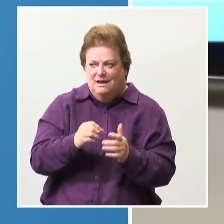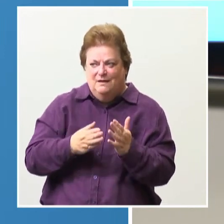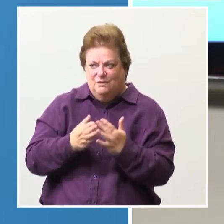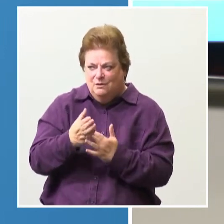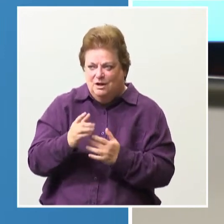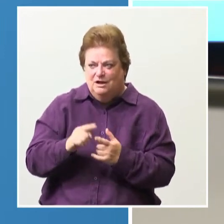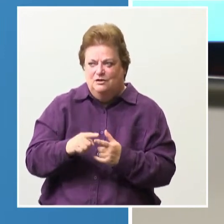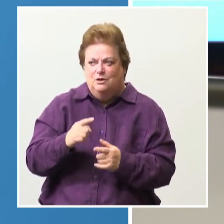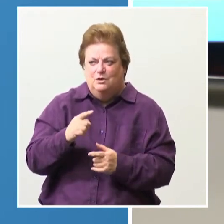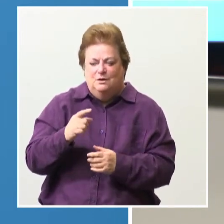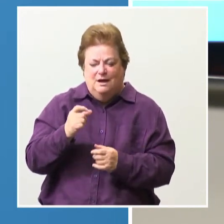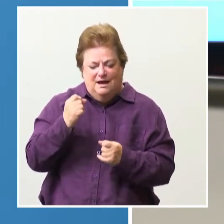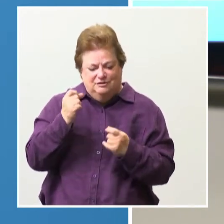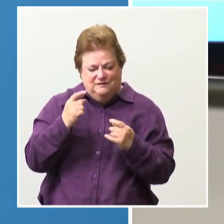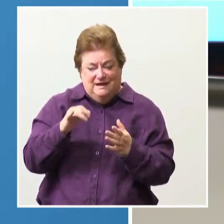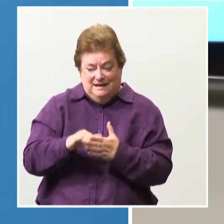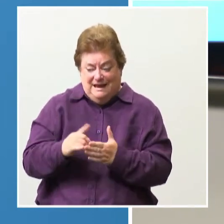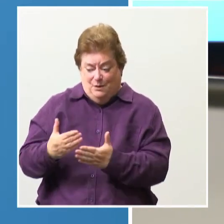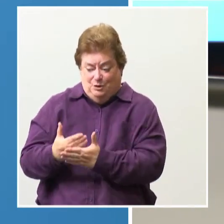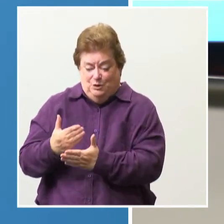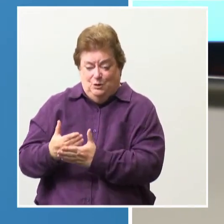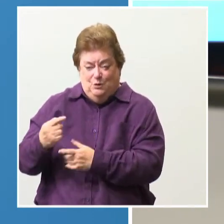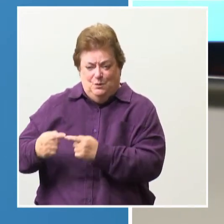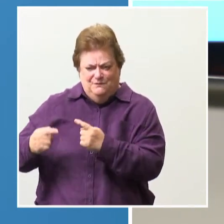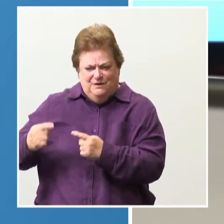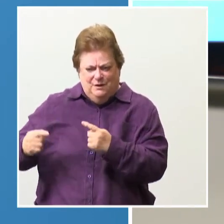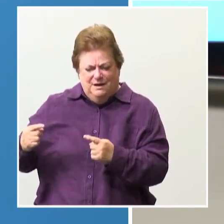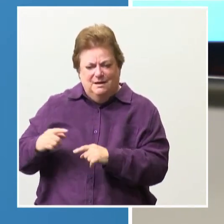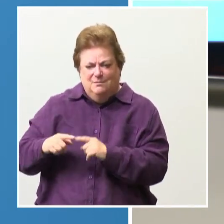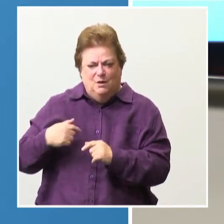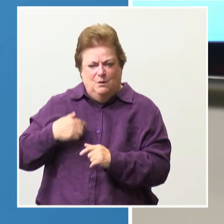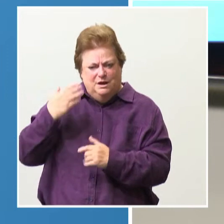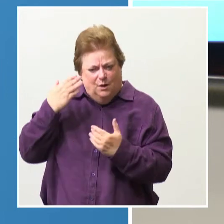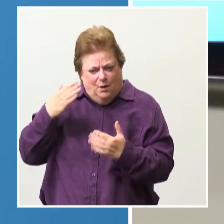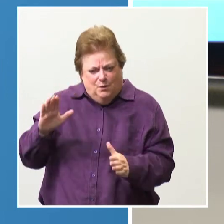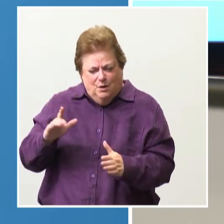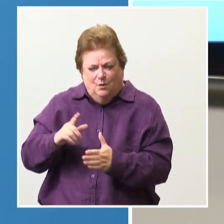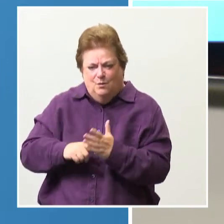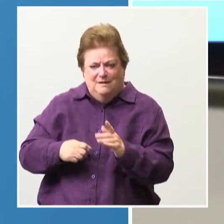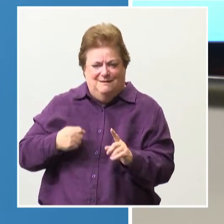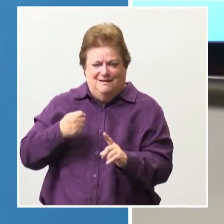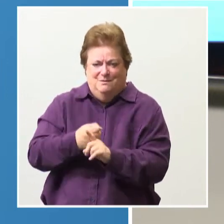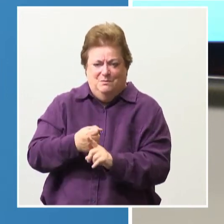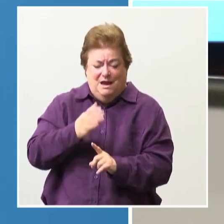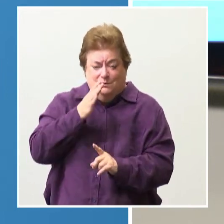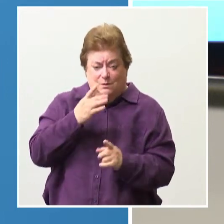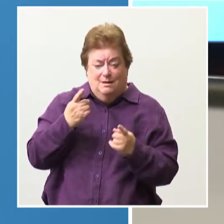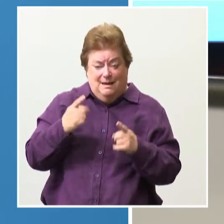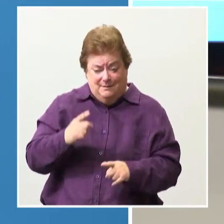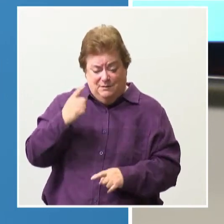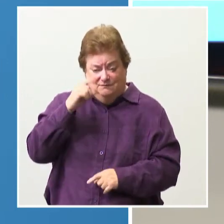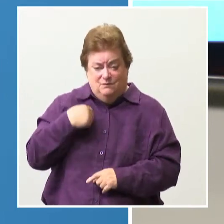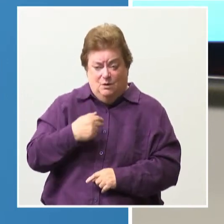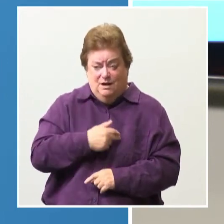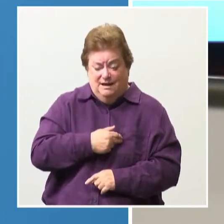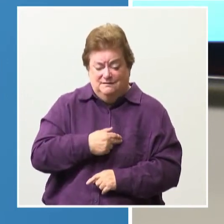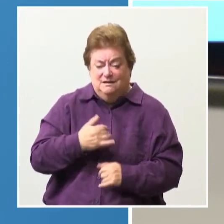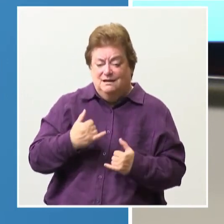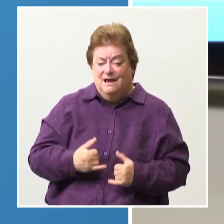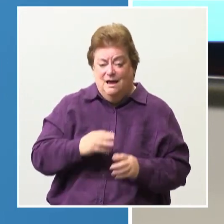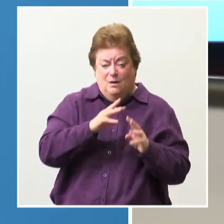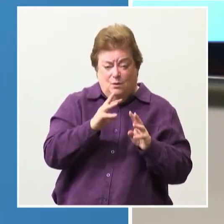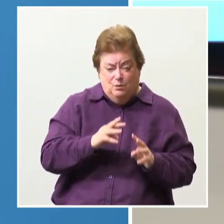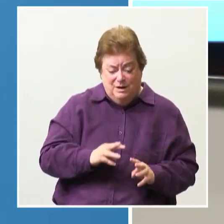to further understand the new variant, and we don't yet know what the impact will be on us. The winter months